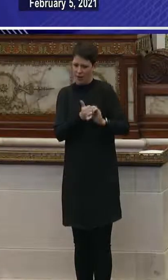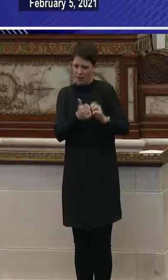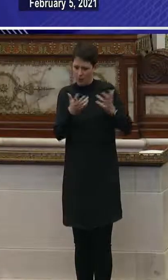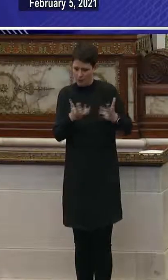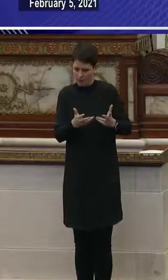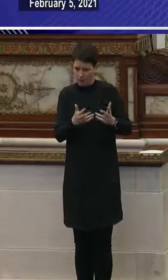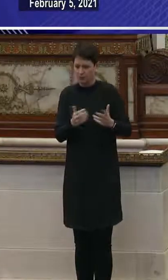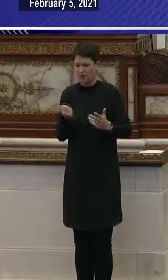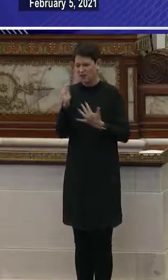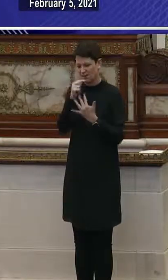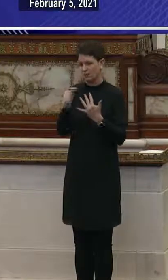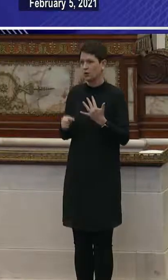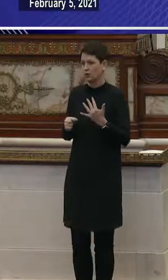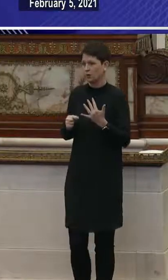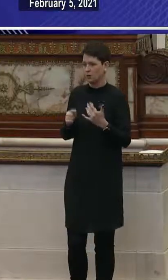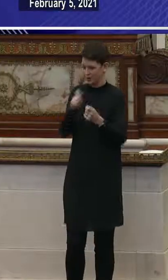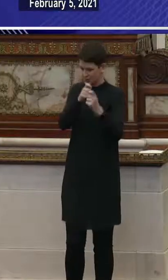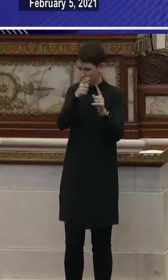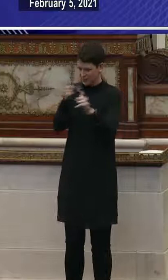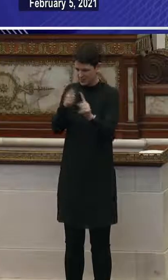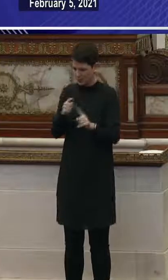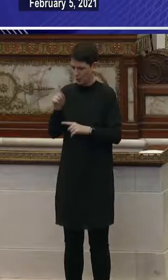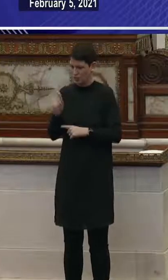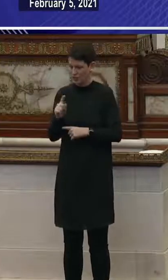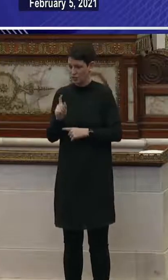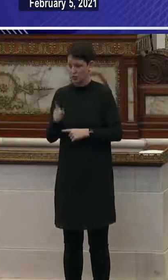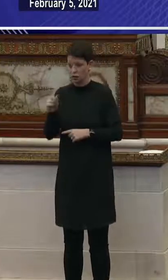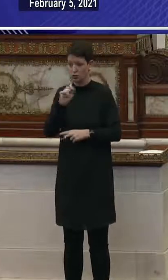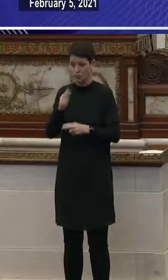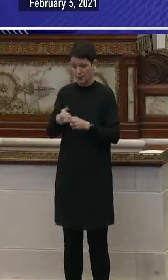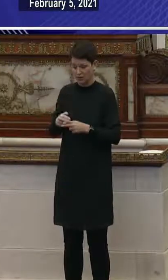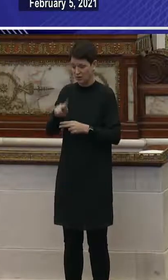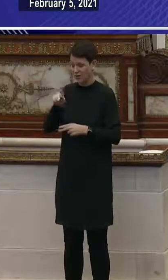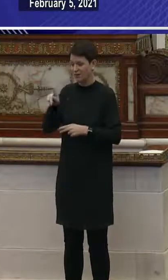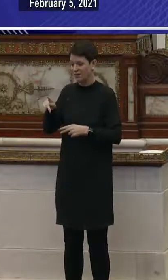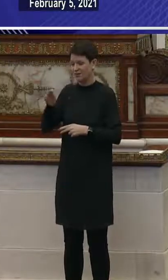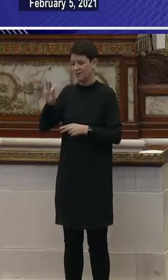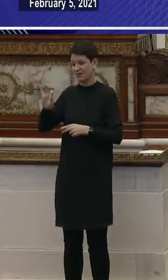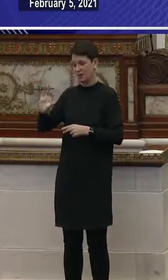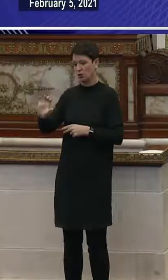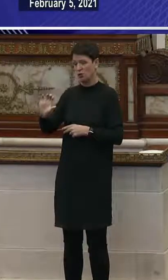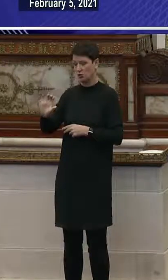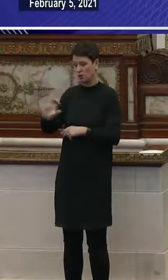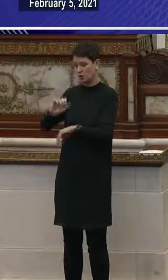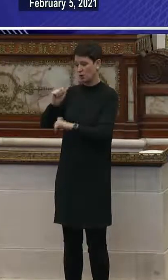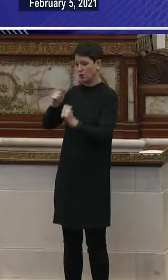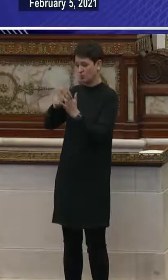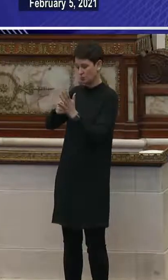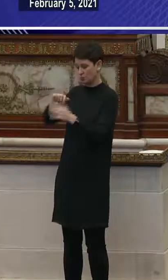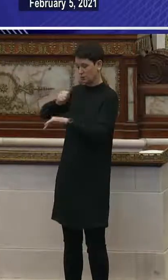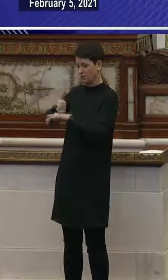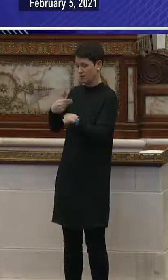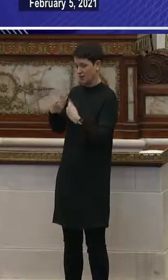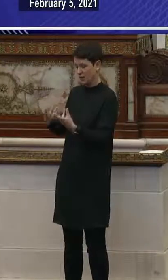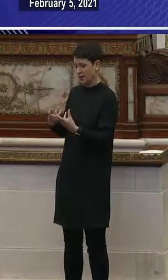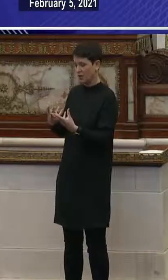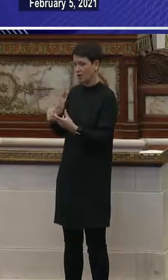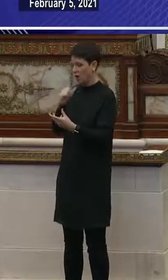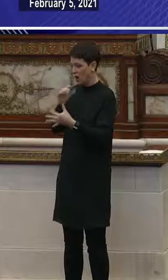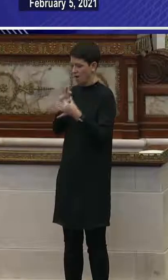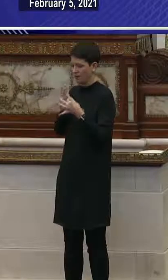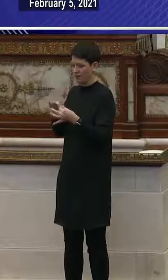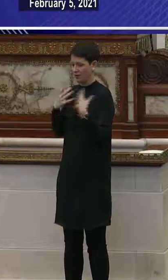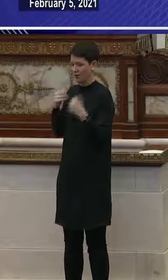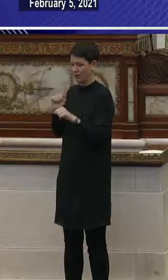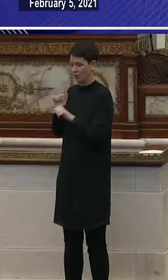So a couple of very specific questions. As you mentioned, Philly Fighting COVID was meant to provide access for unaffiliated